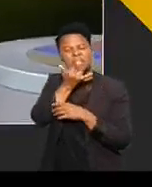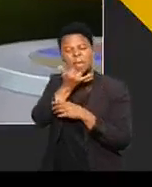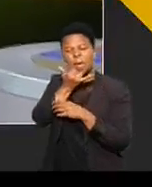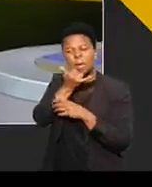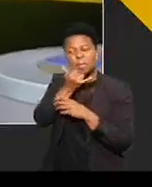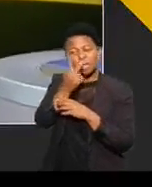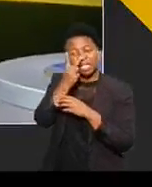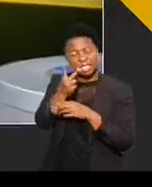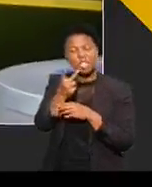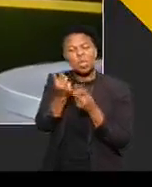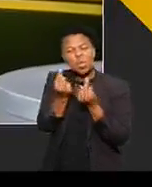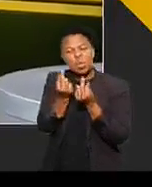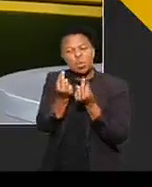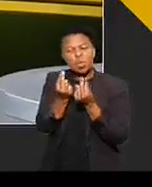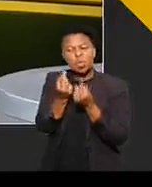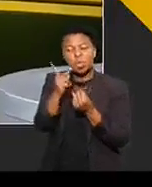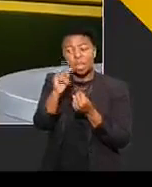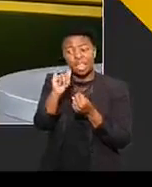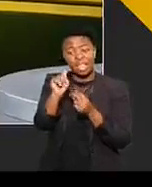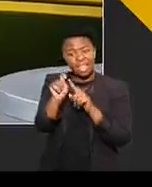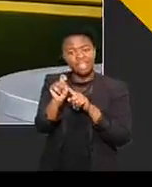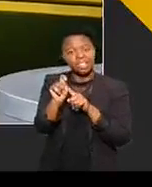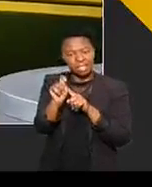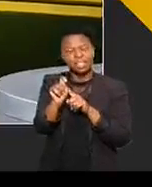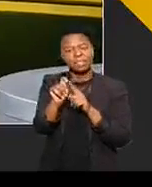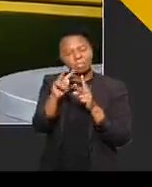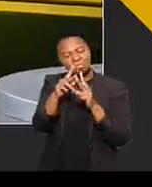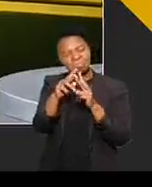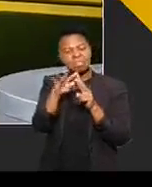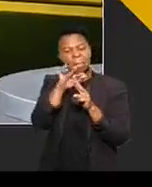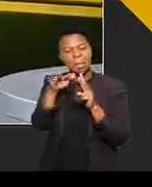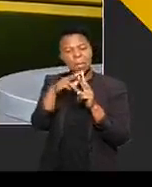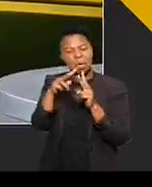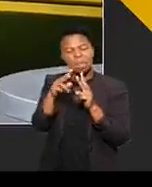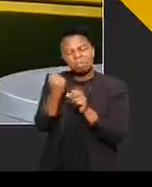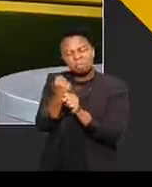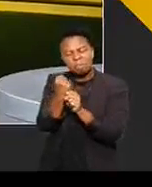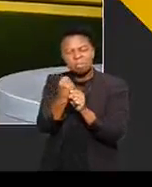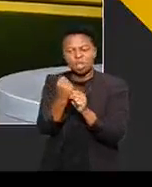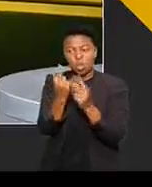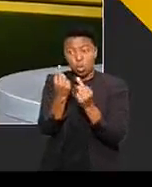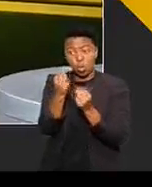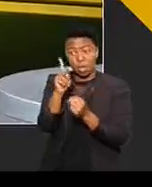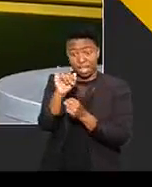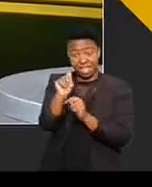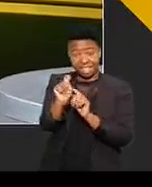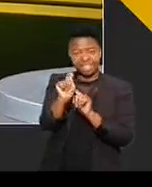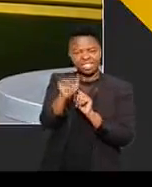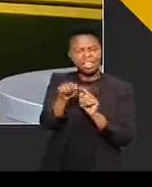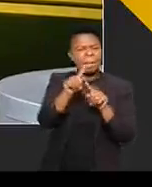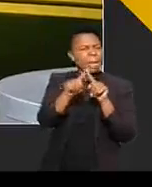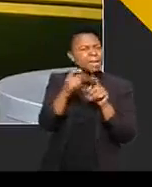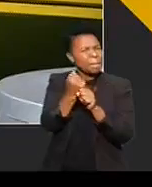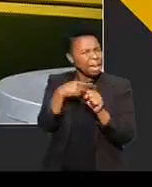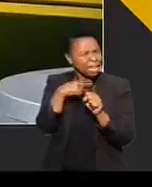New kits being developed by our very own people like Boitumelo no Daniel bahlanganisa kanjalo with this new kit, but it also leaves ukuthi sicabange kancane